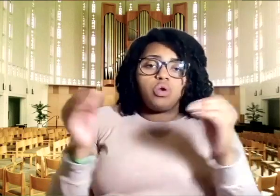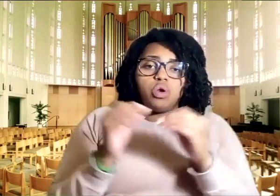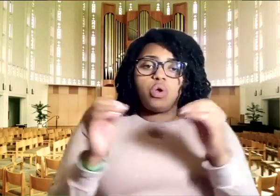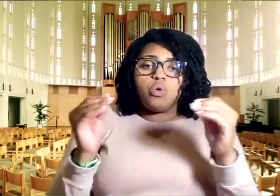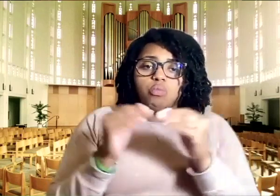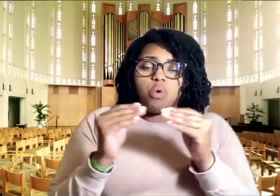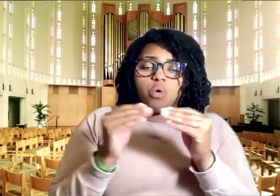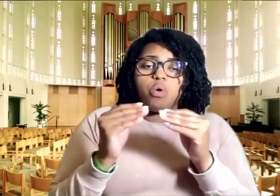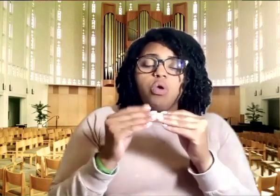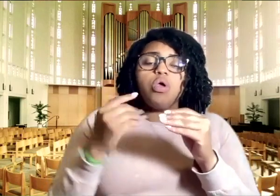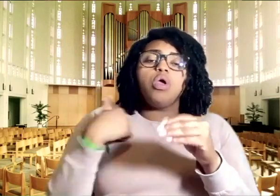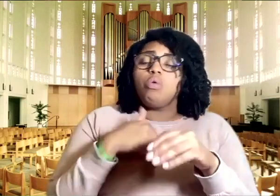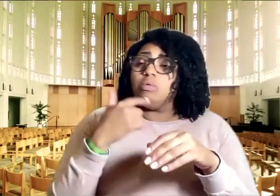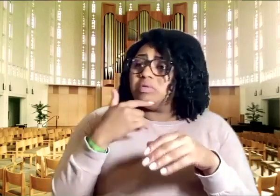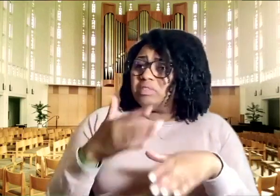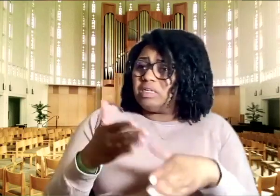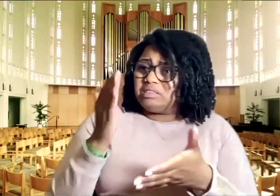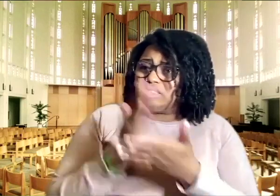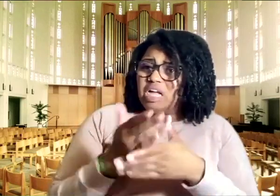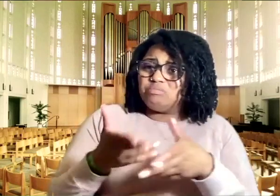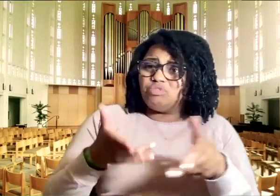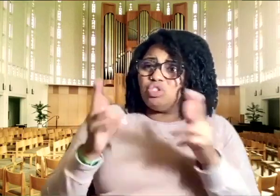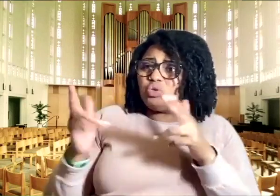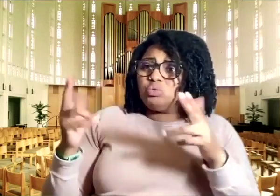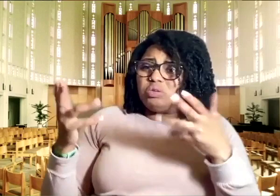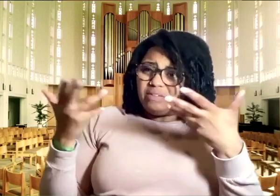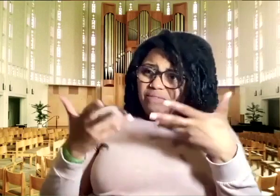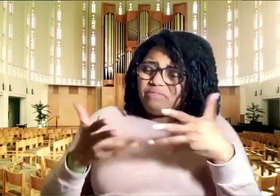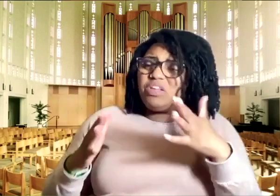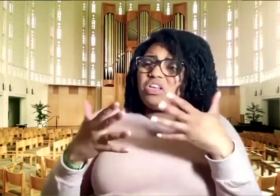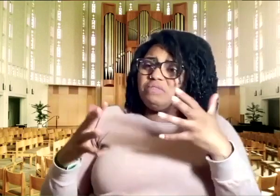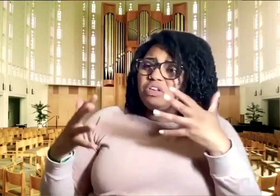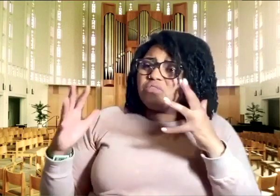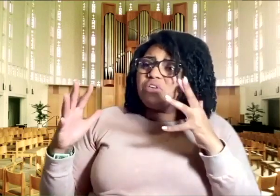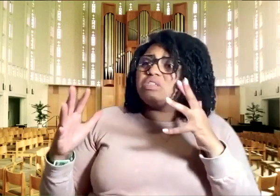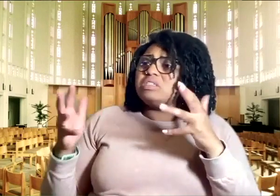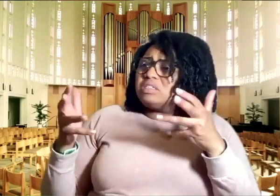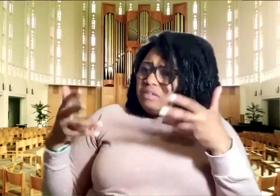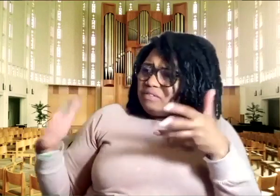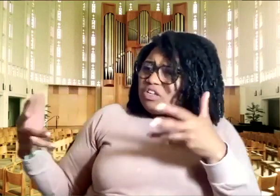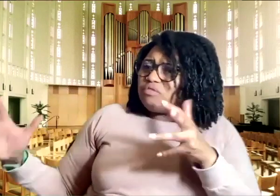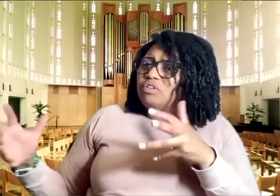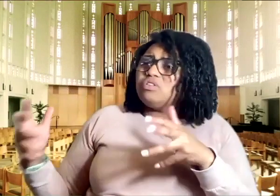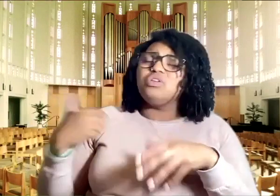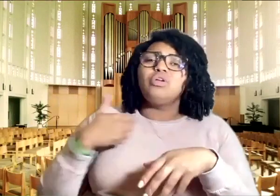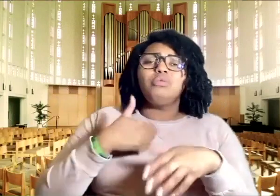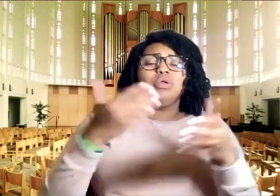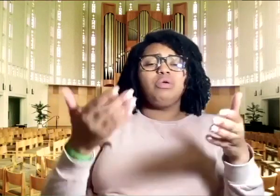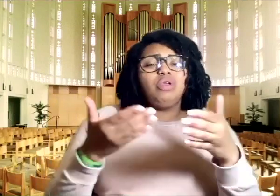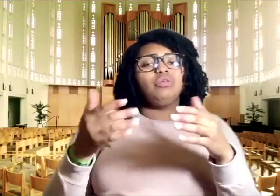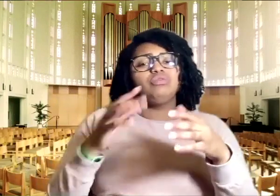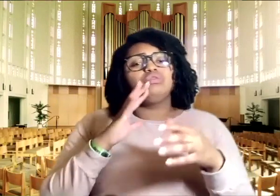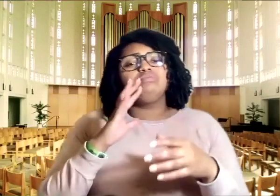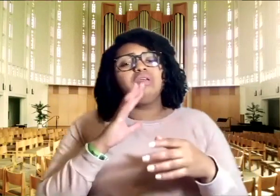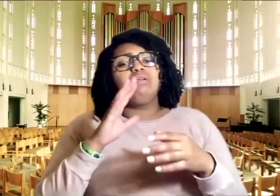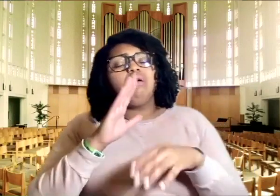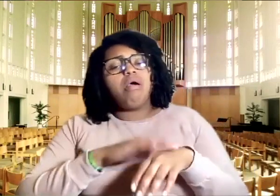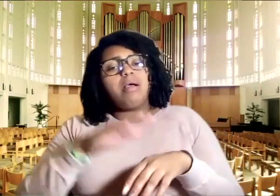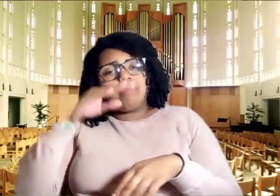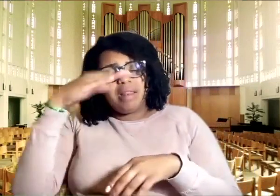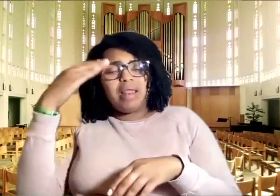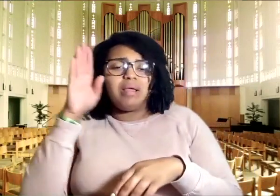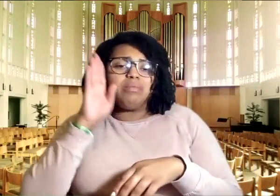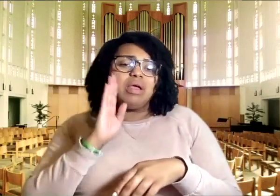ceasefire, and to say, let the hostages go. And we are called to speak on black and brown and other folks' behalf, and we are called to speak